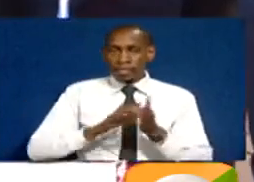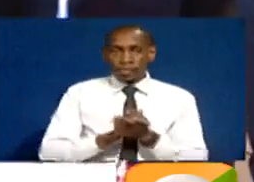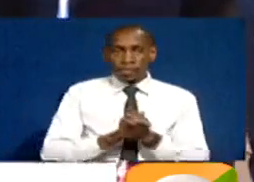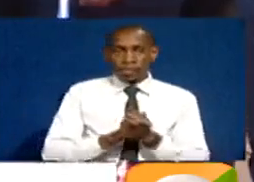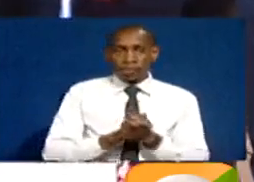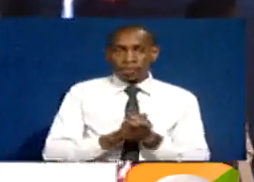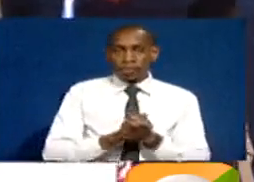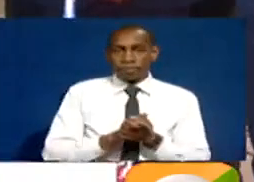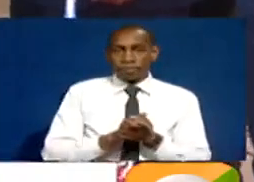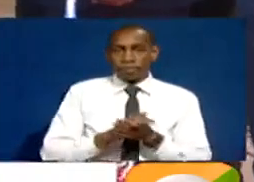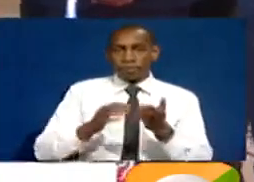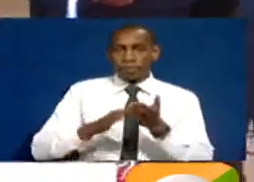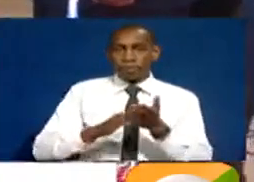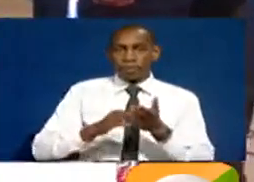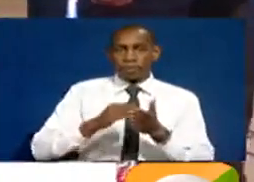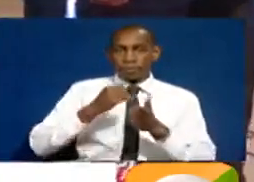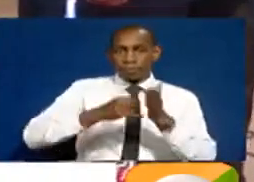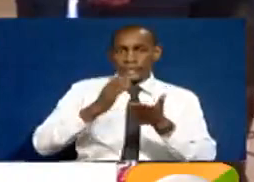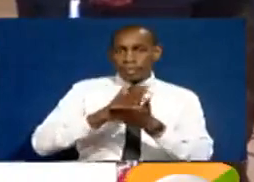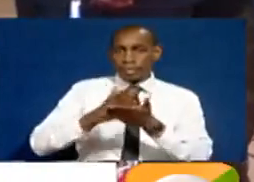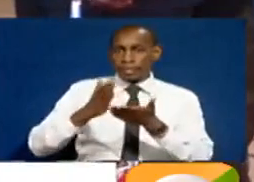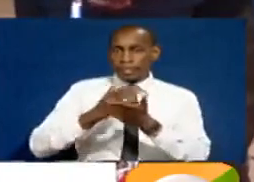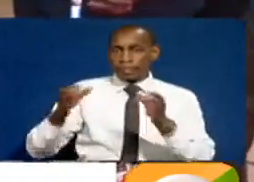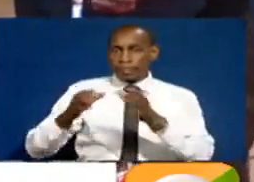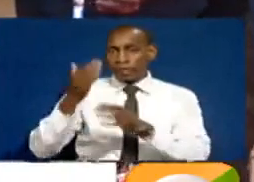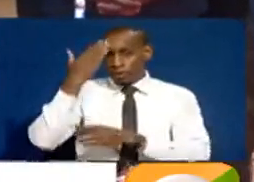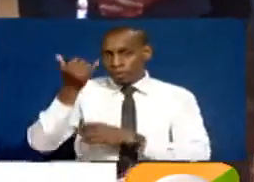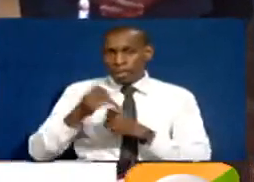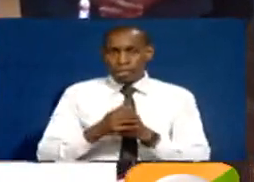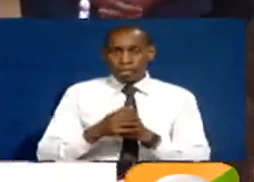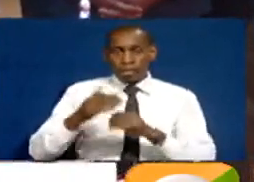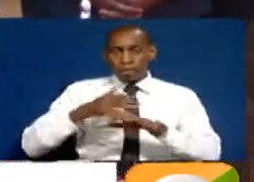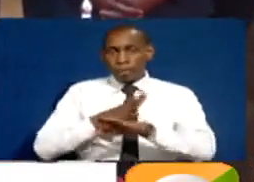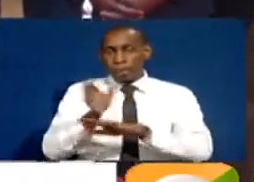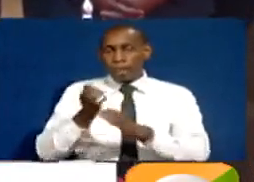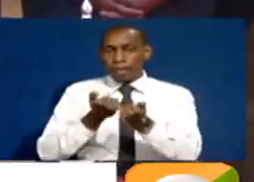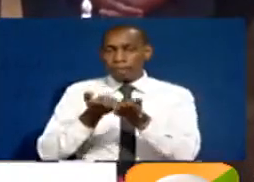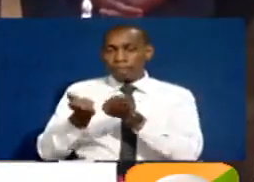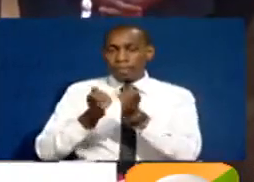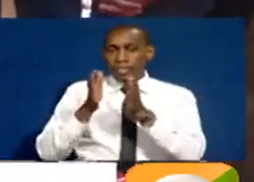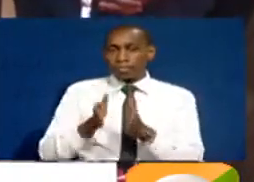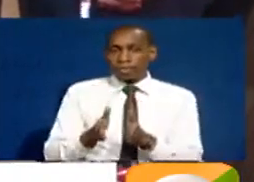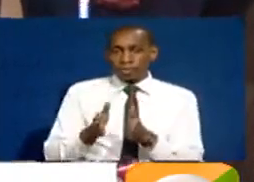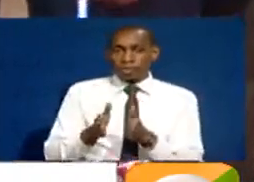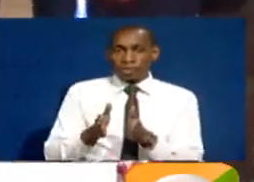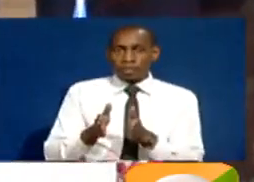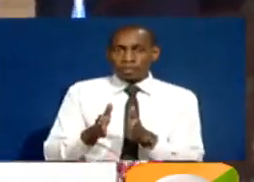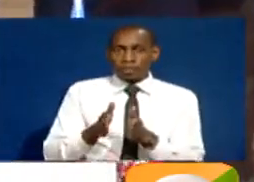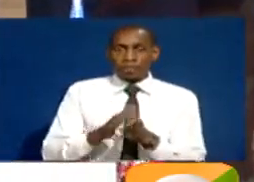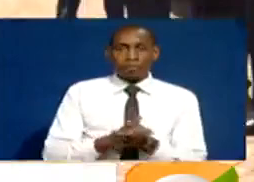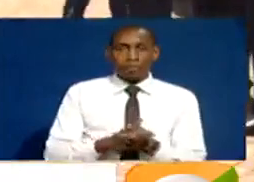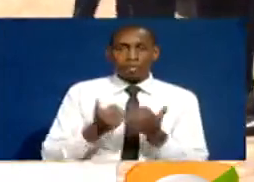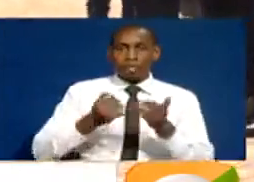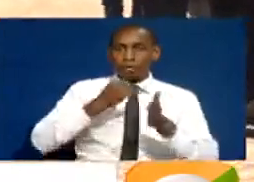aimed at revitalizing the sector, which has been dwindling as a result of unscrupulous business operators acting as middlemen.